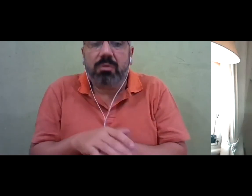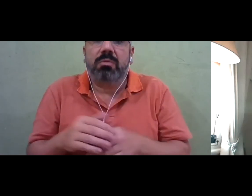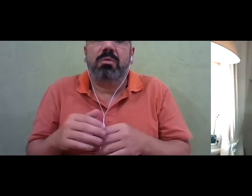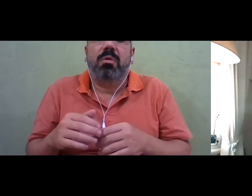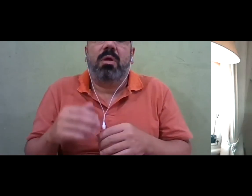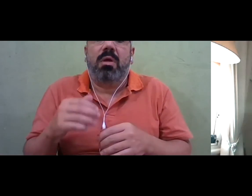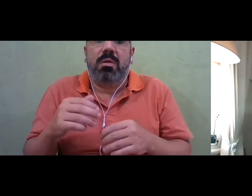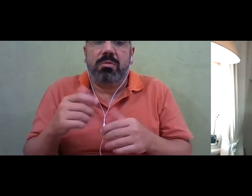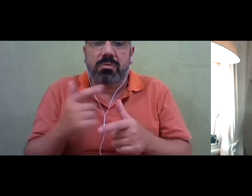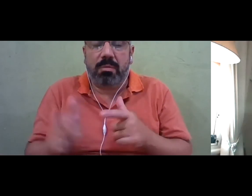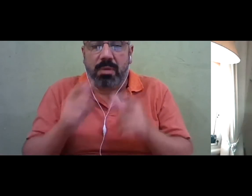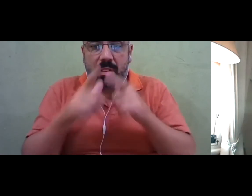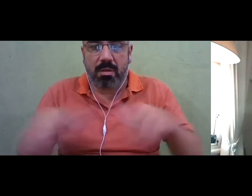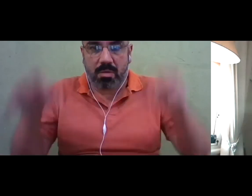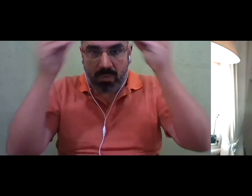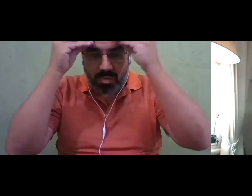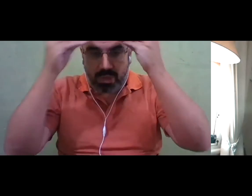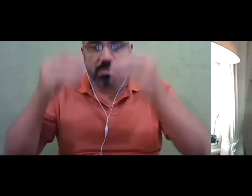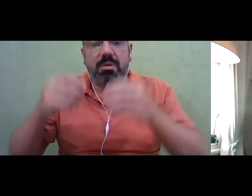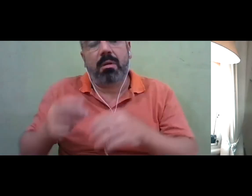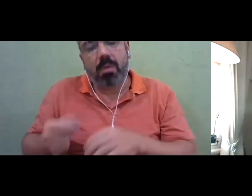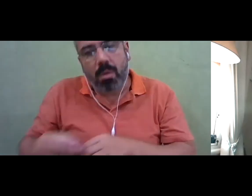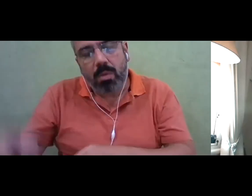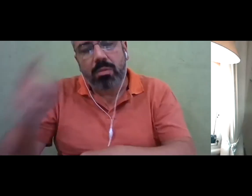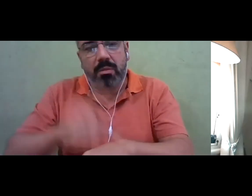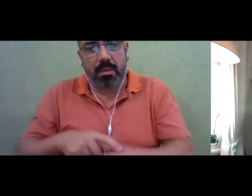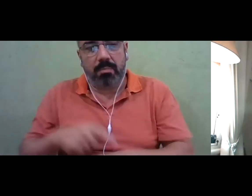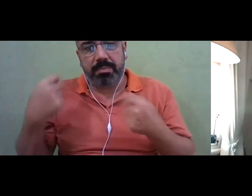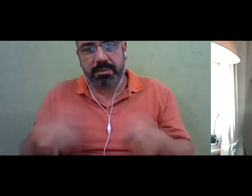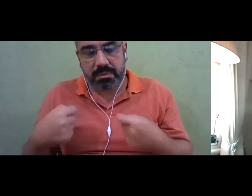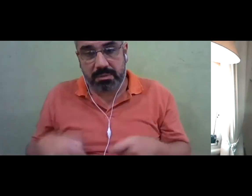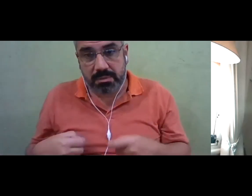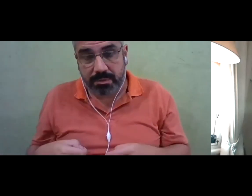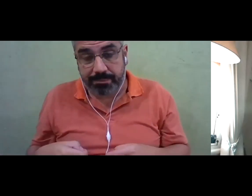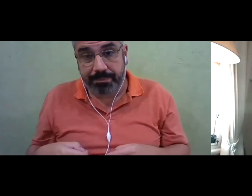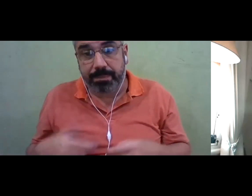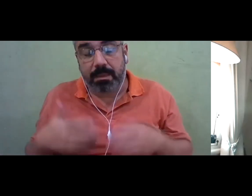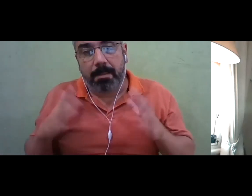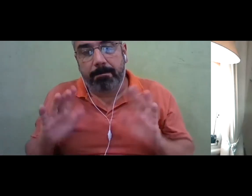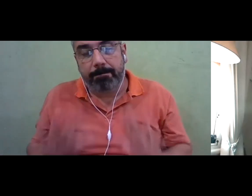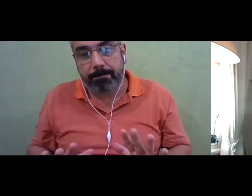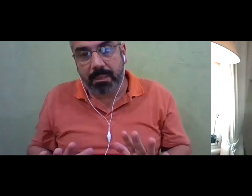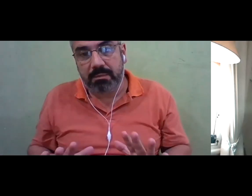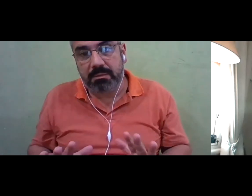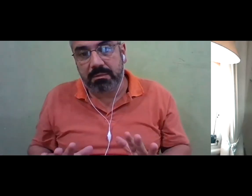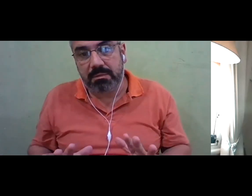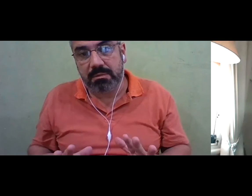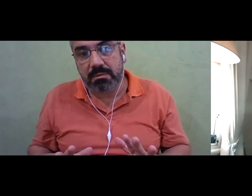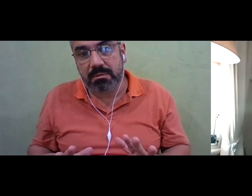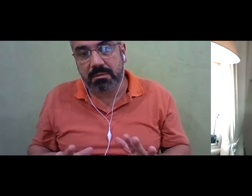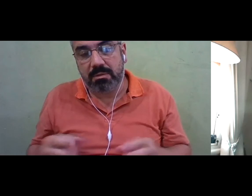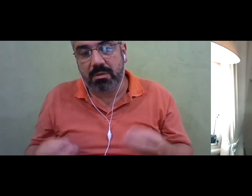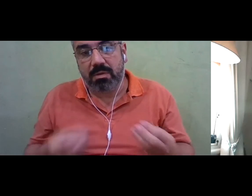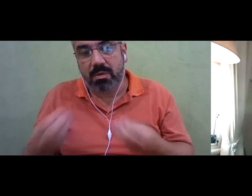speak, right? So that's a unit of analysis. Different writers have given different names to